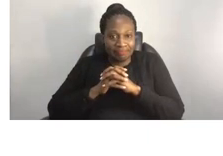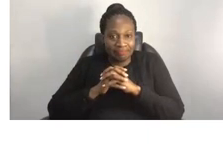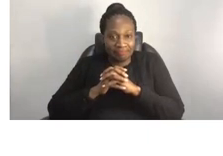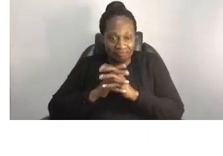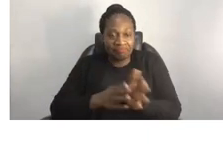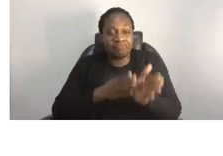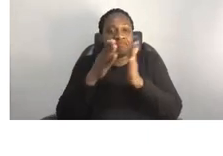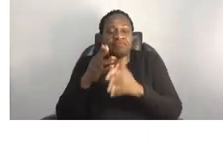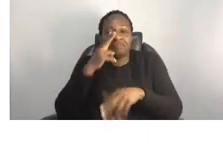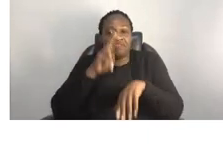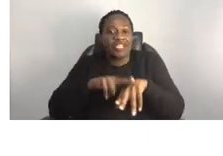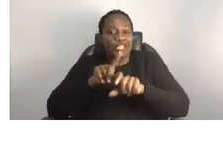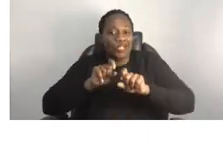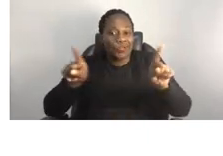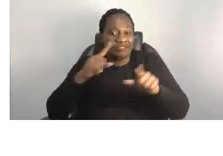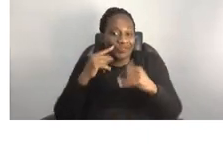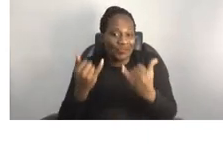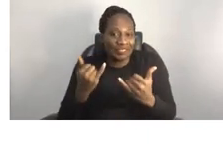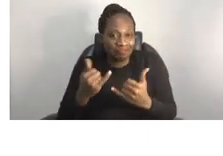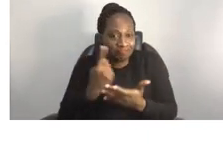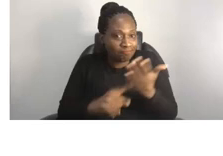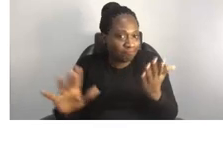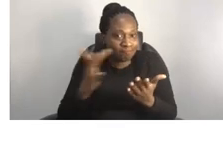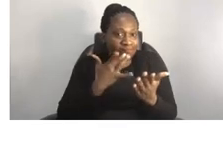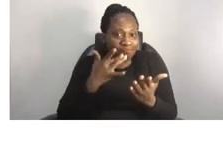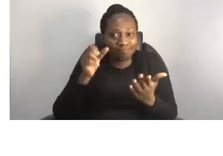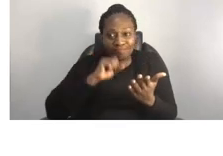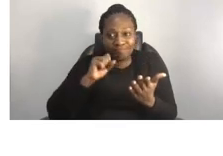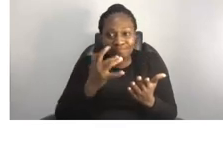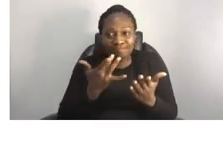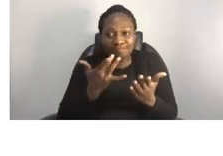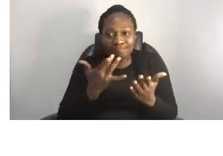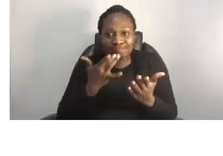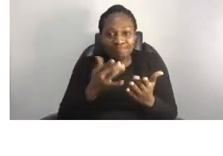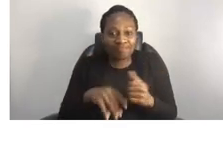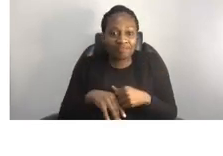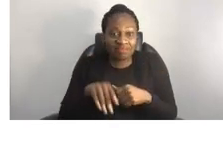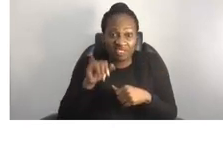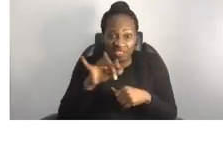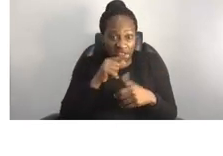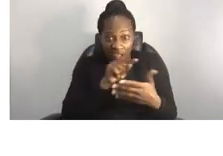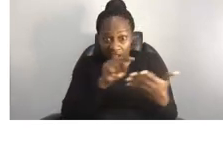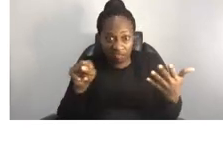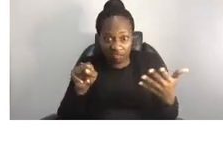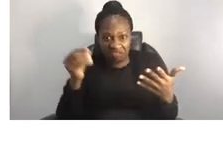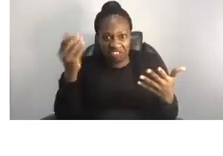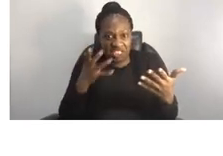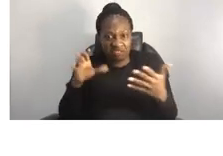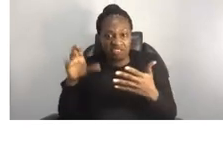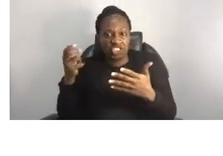And here's our fun question for today. What is your favorite ice cream flavor? And if it's not on the list, please tell us in the